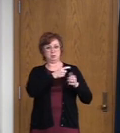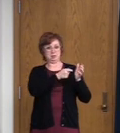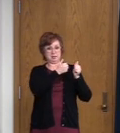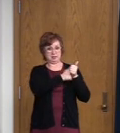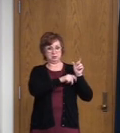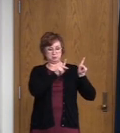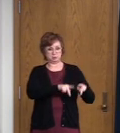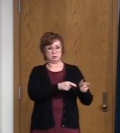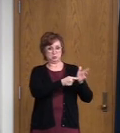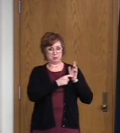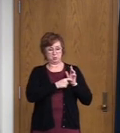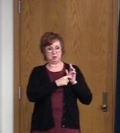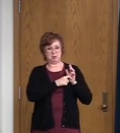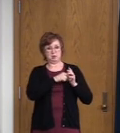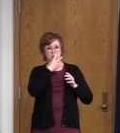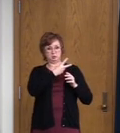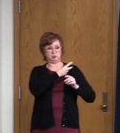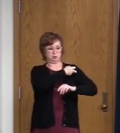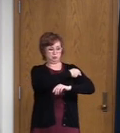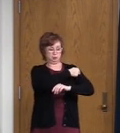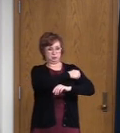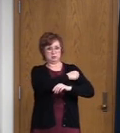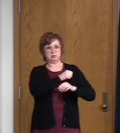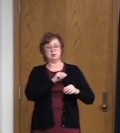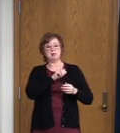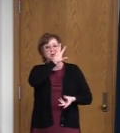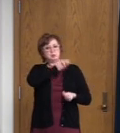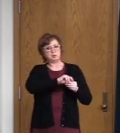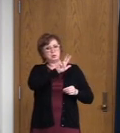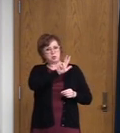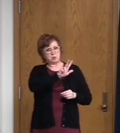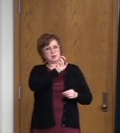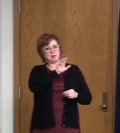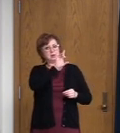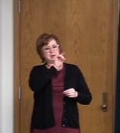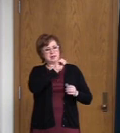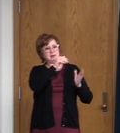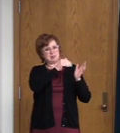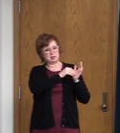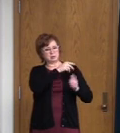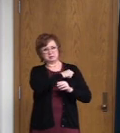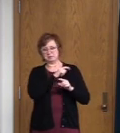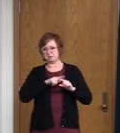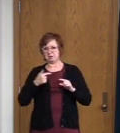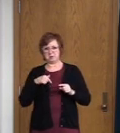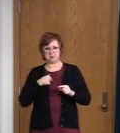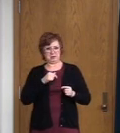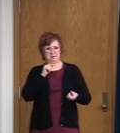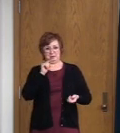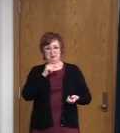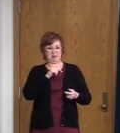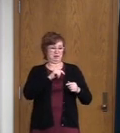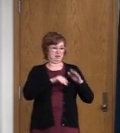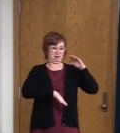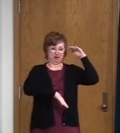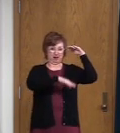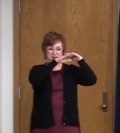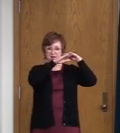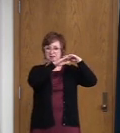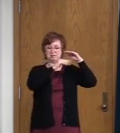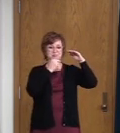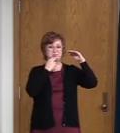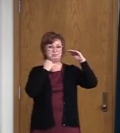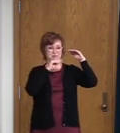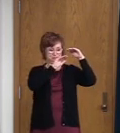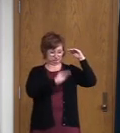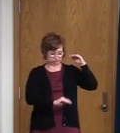380,000 shots. That means, so far, we have only been able to do 12% of the people